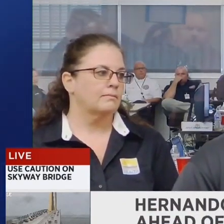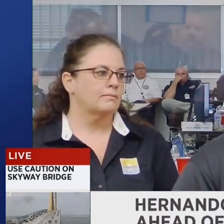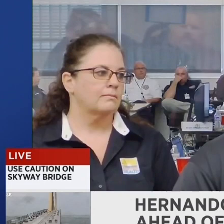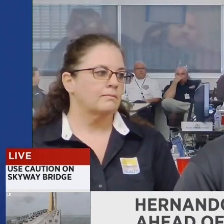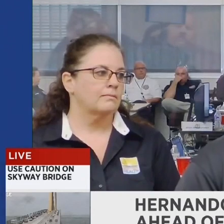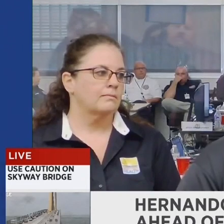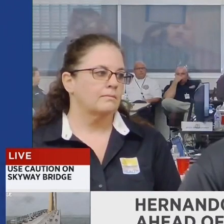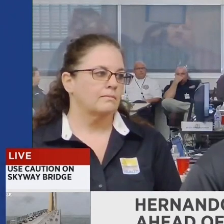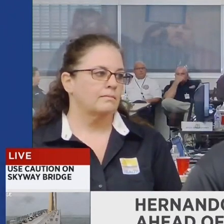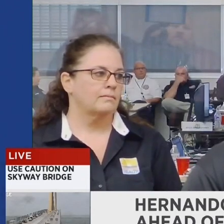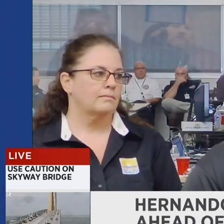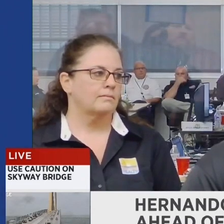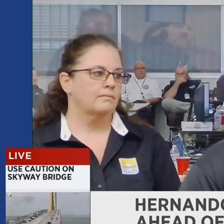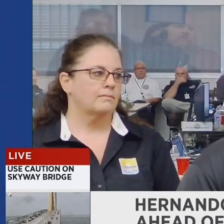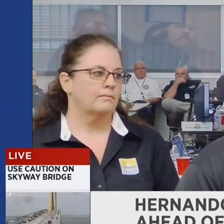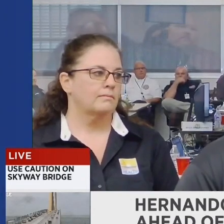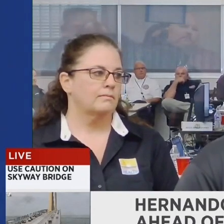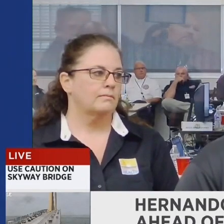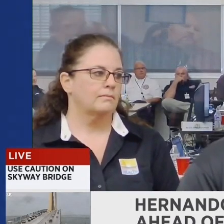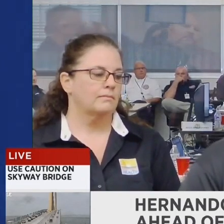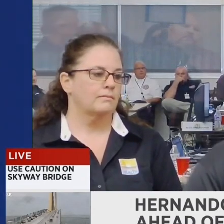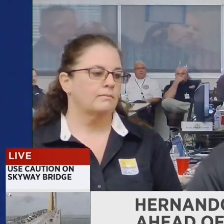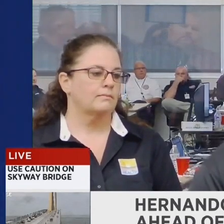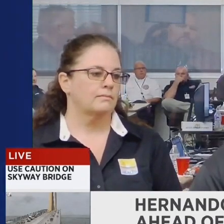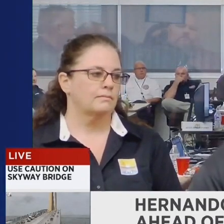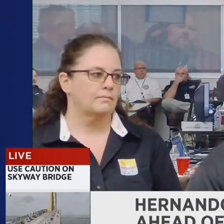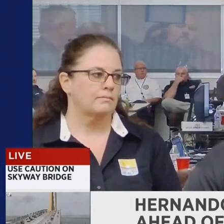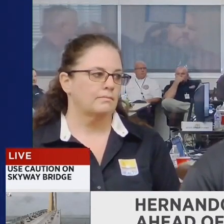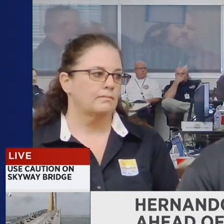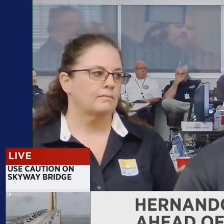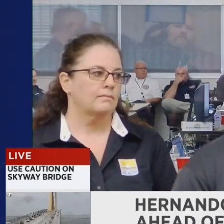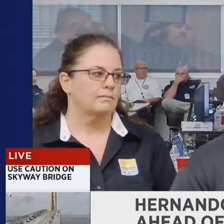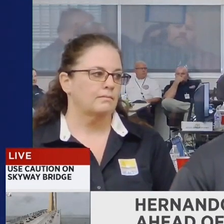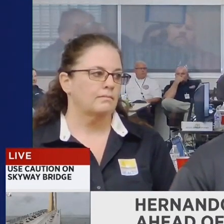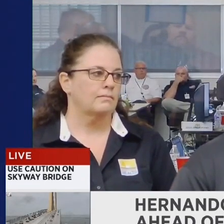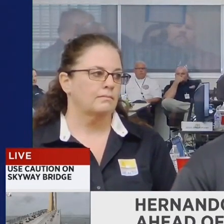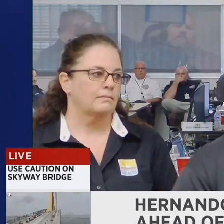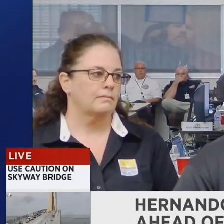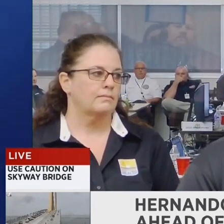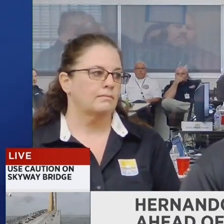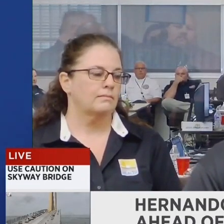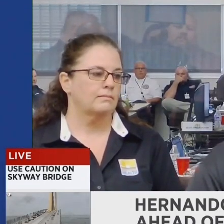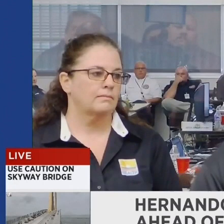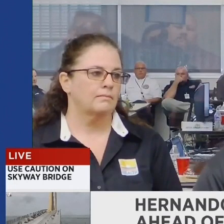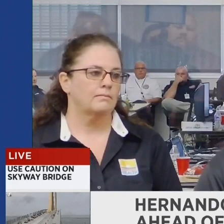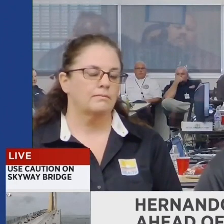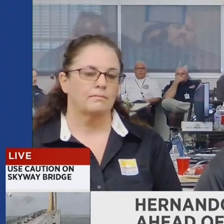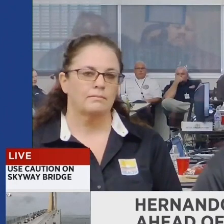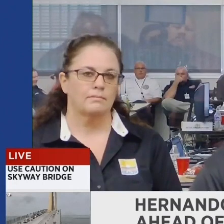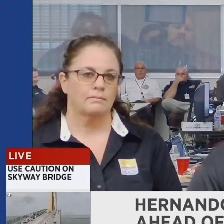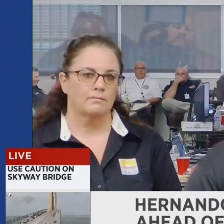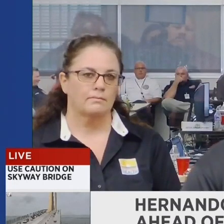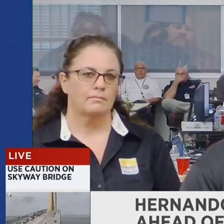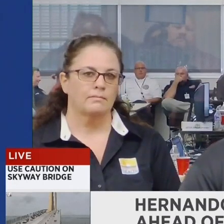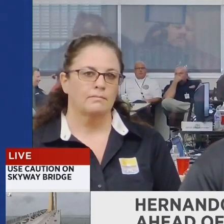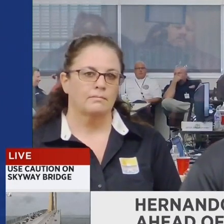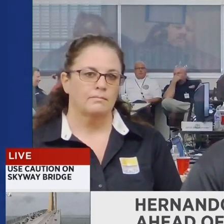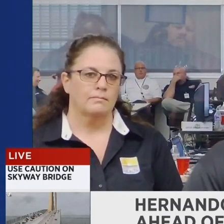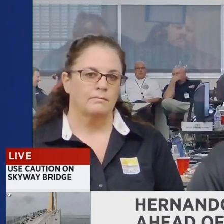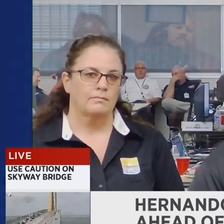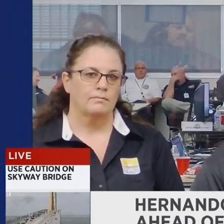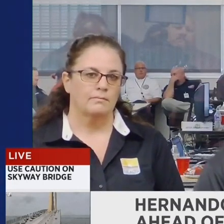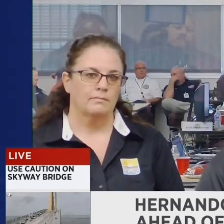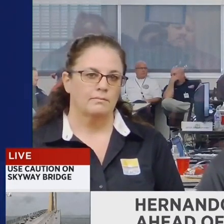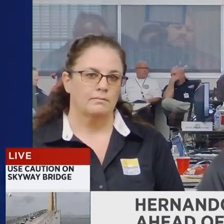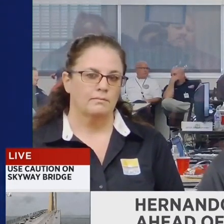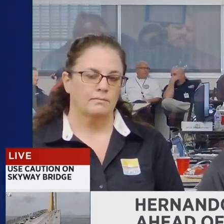those lines here, or is it just storm surge? No, tornadoes has an elevated risk now, Tuesday into Wednesday.